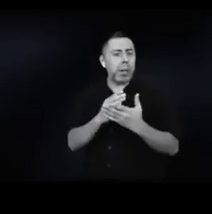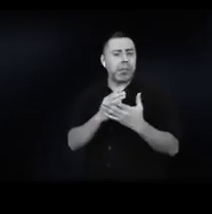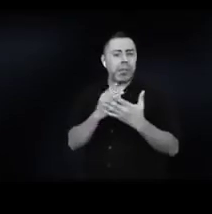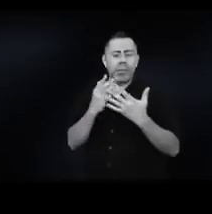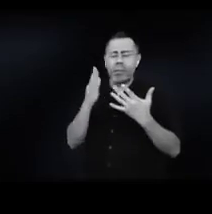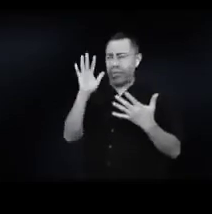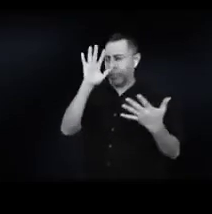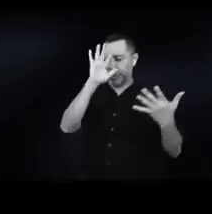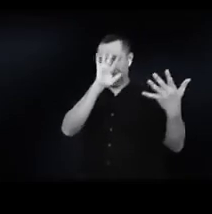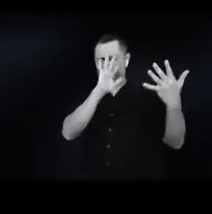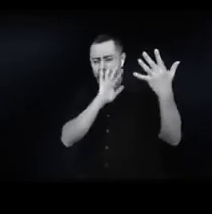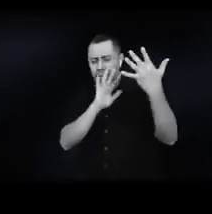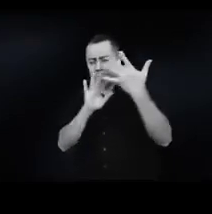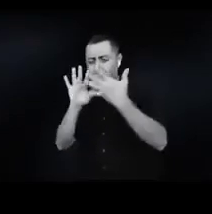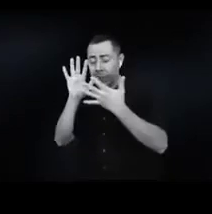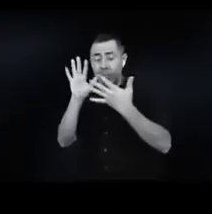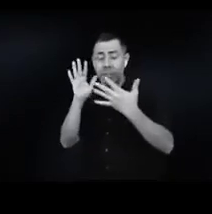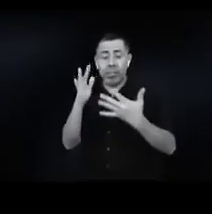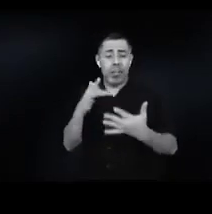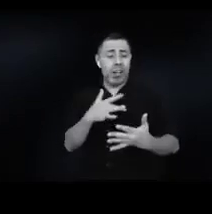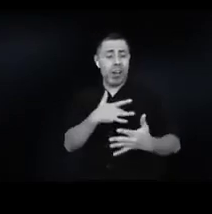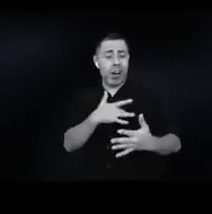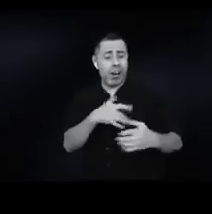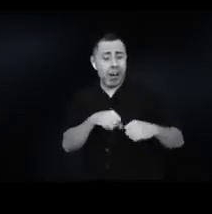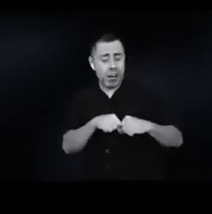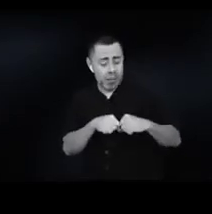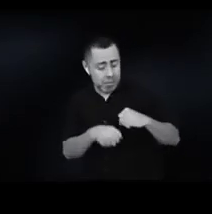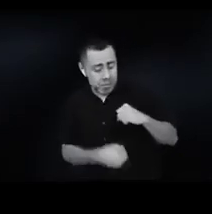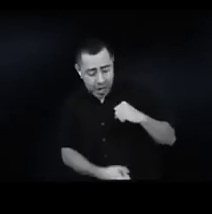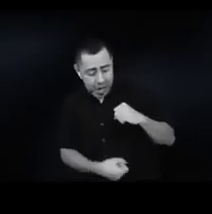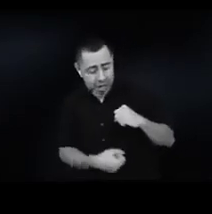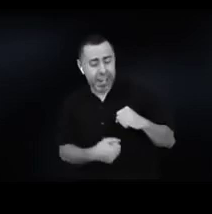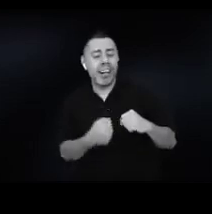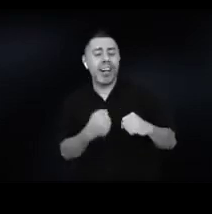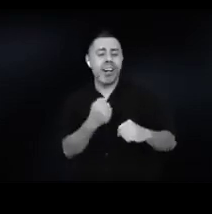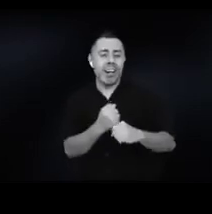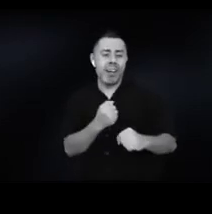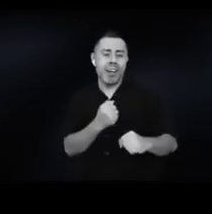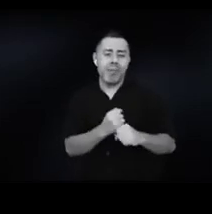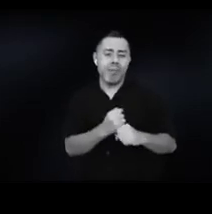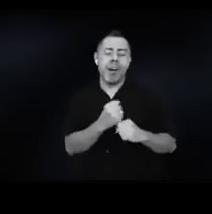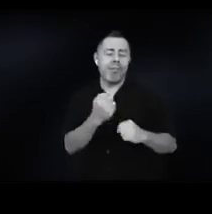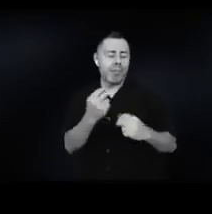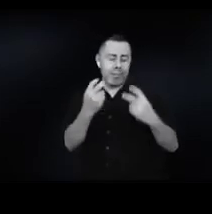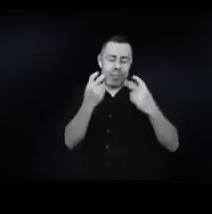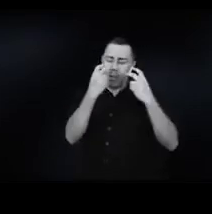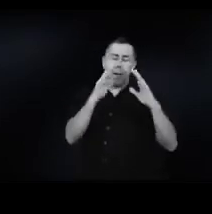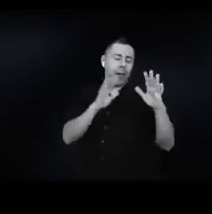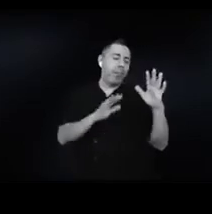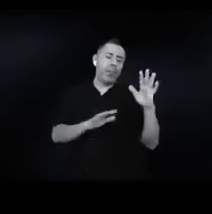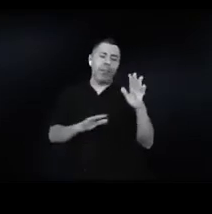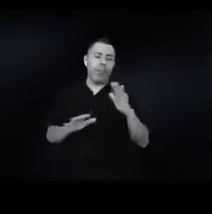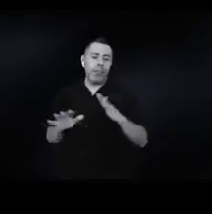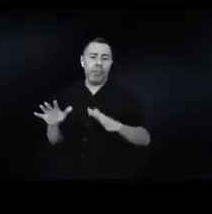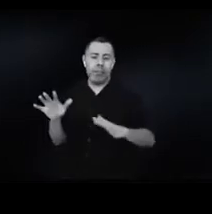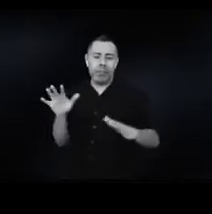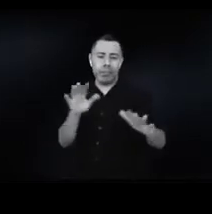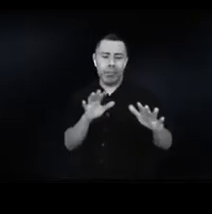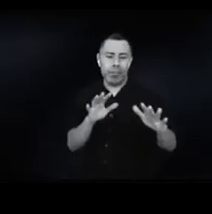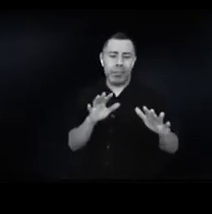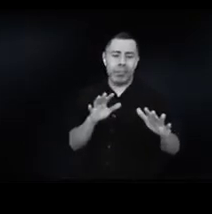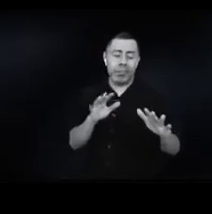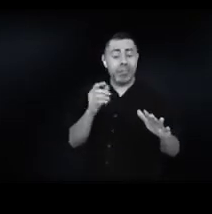uncared, broken heart holds you blindly through love that's not